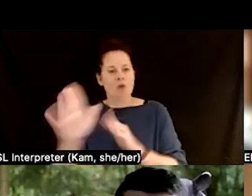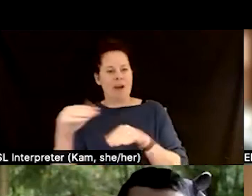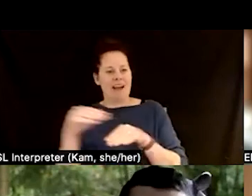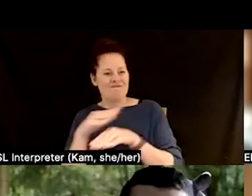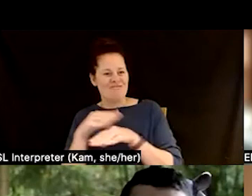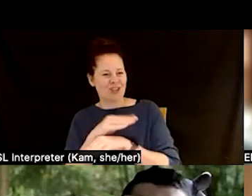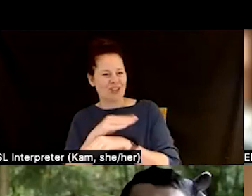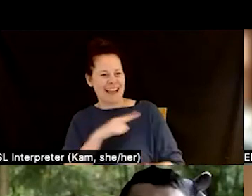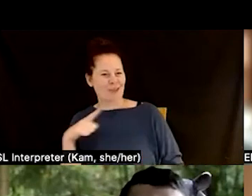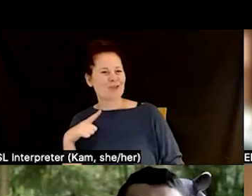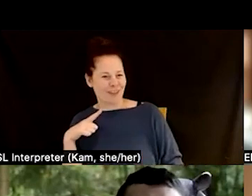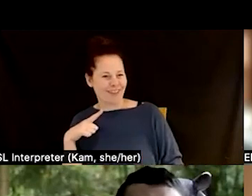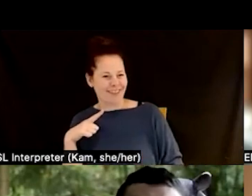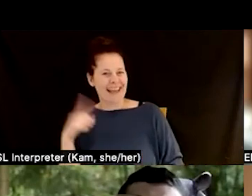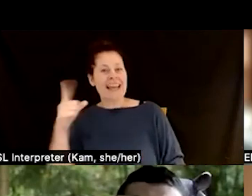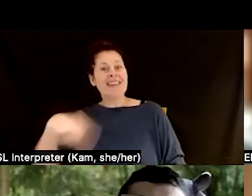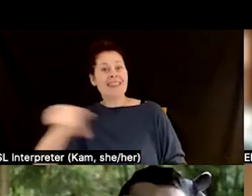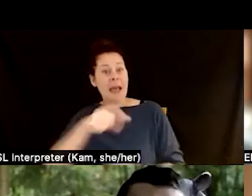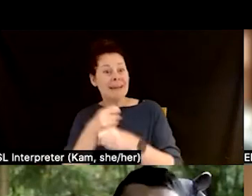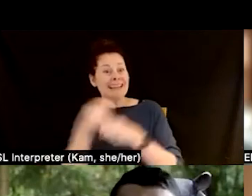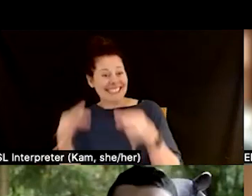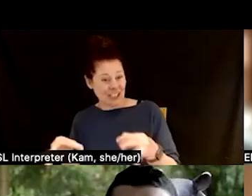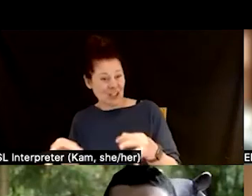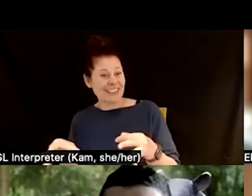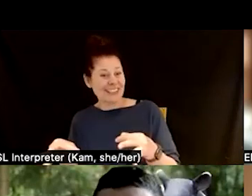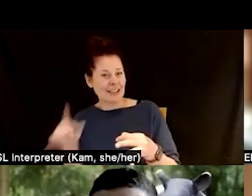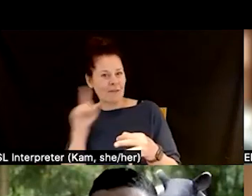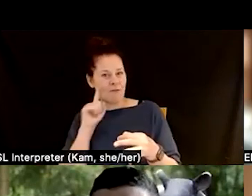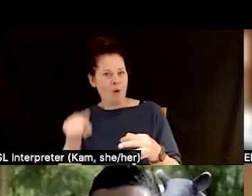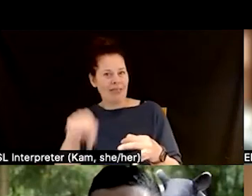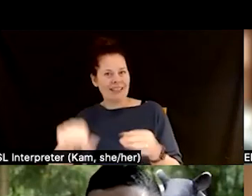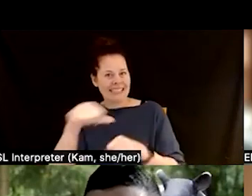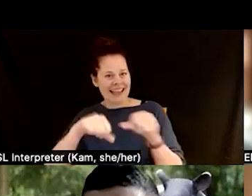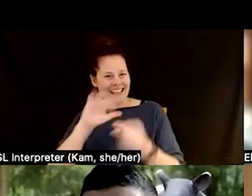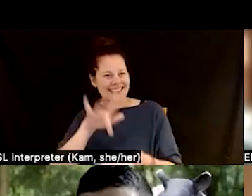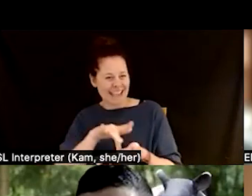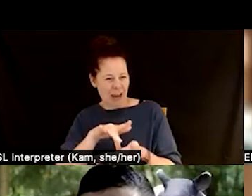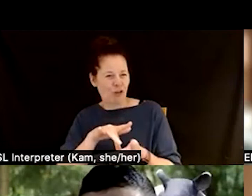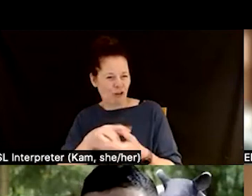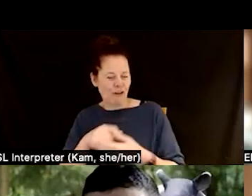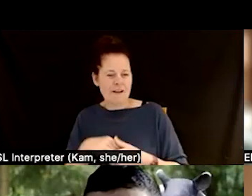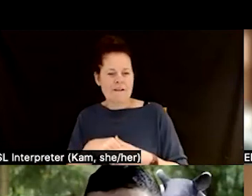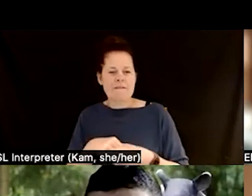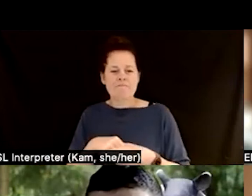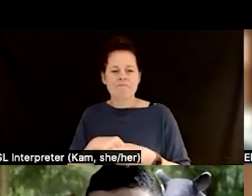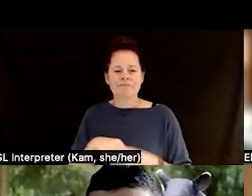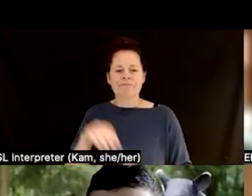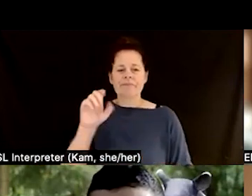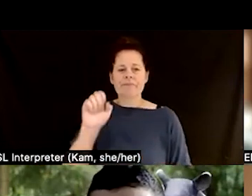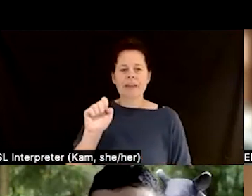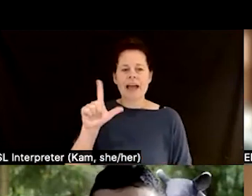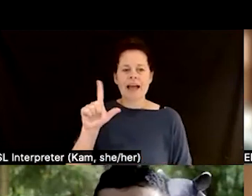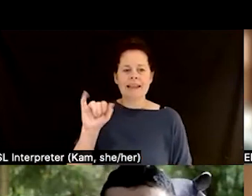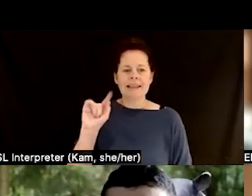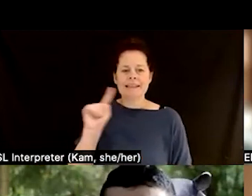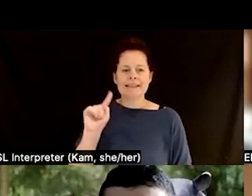have those people affect the change that you want to make at the Pacific Science Center. And I would also add that if you